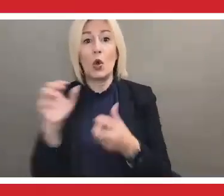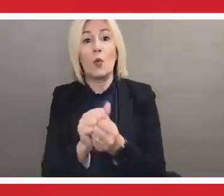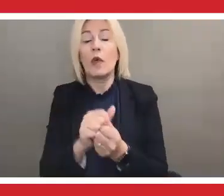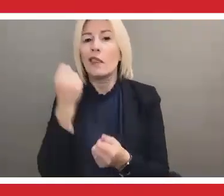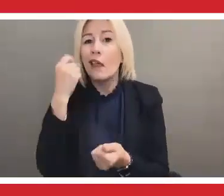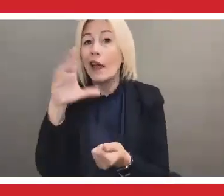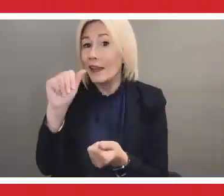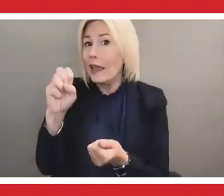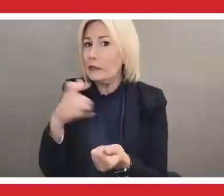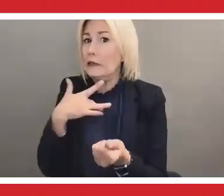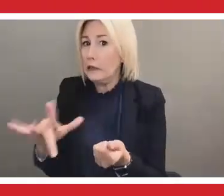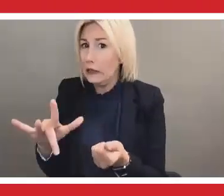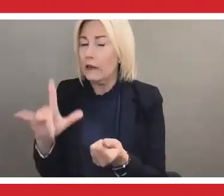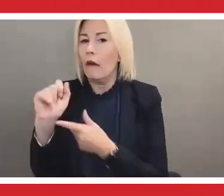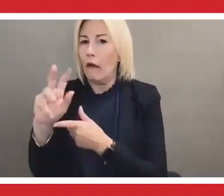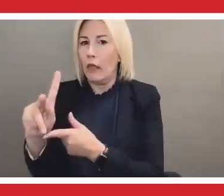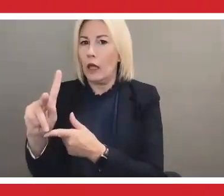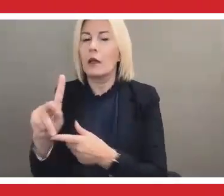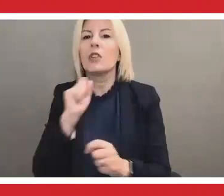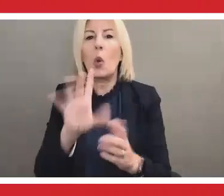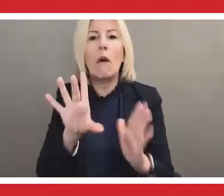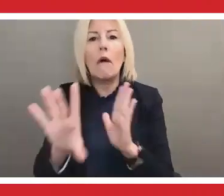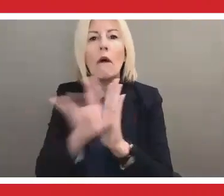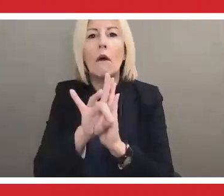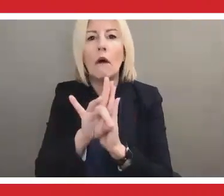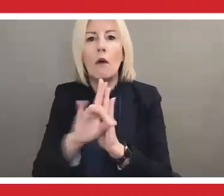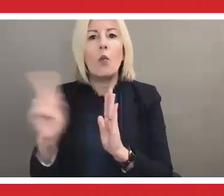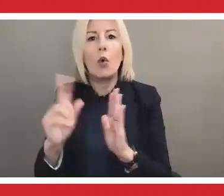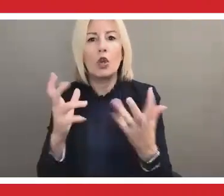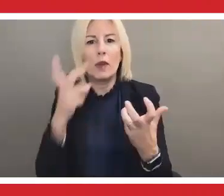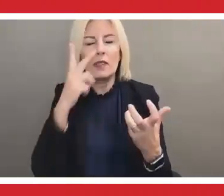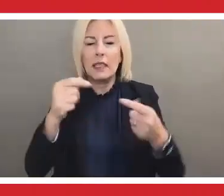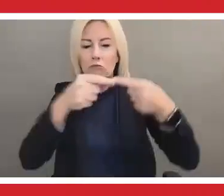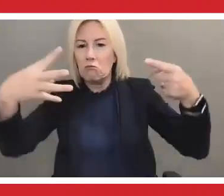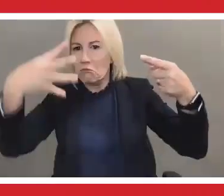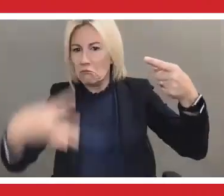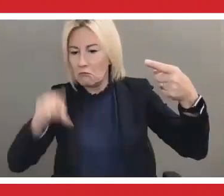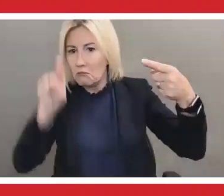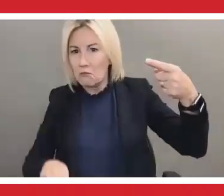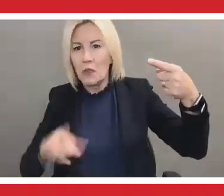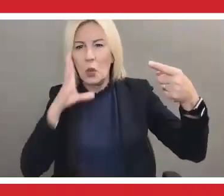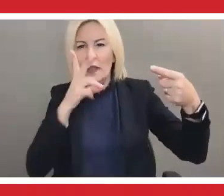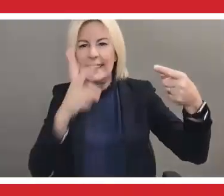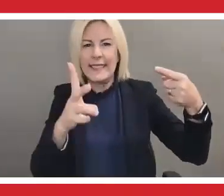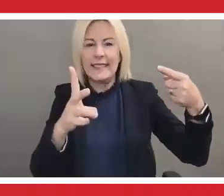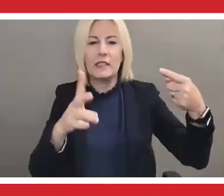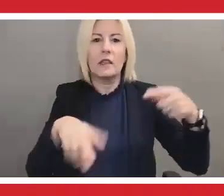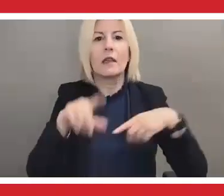link. So just select the access from where you want to see on the drop-down menu. You'll see this on your screens. It's